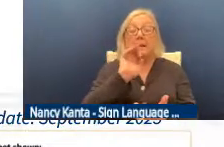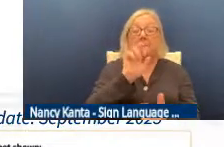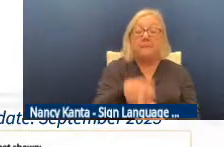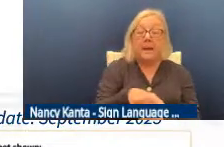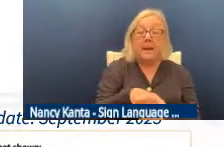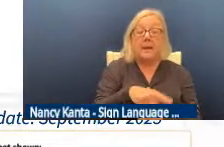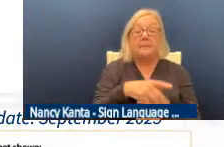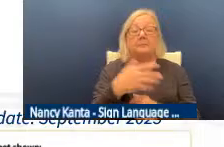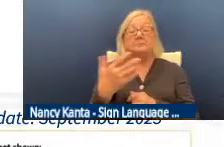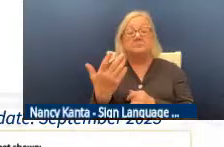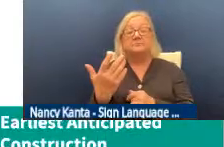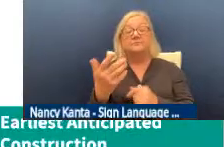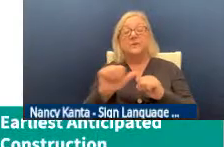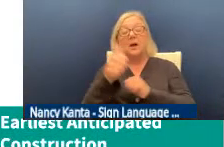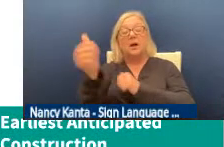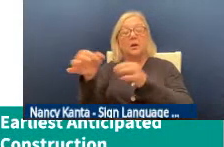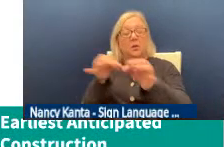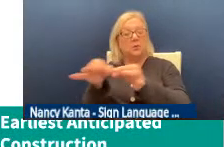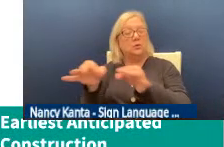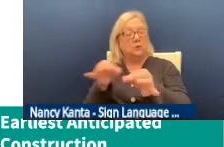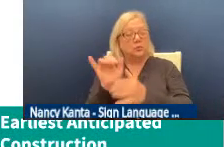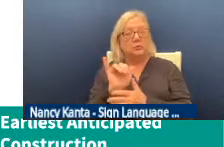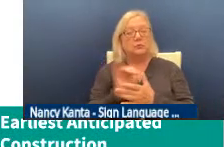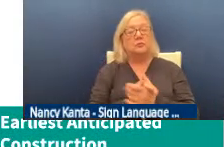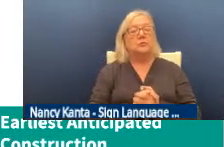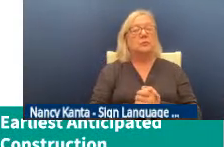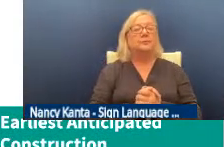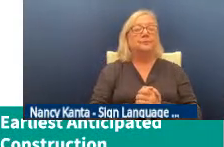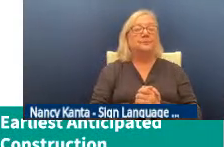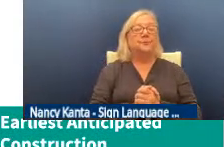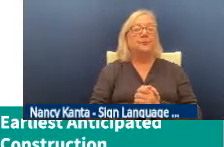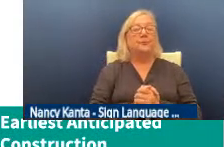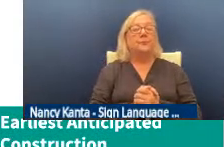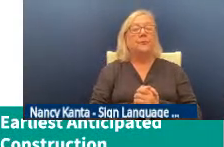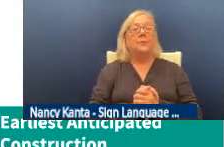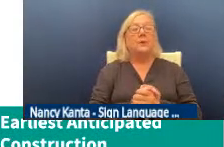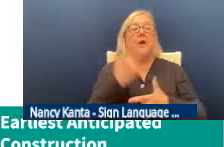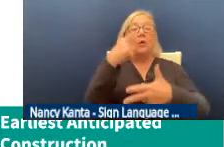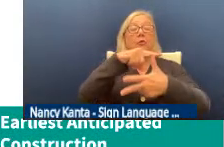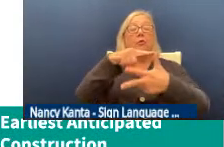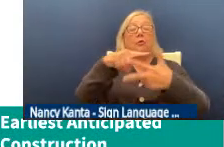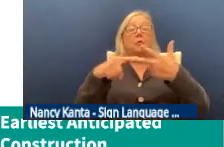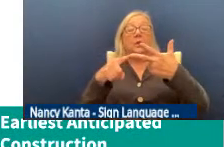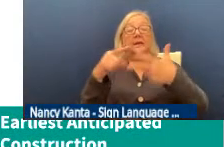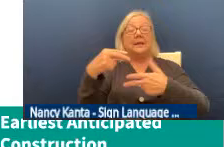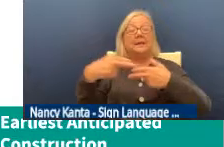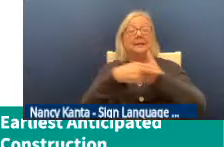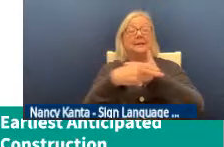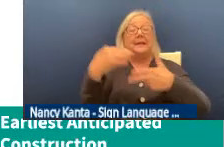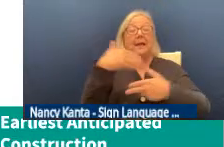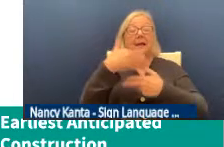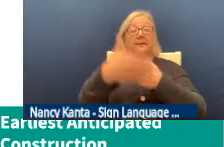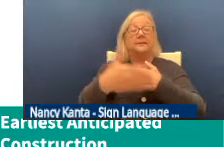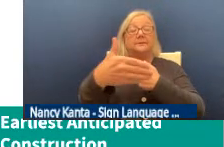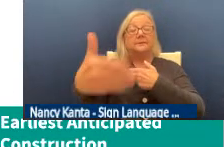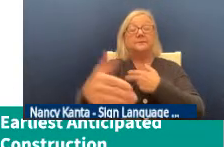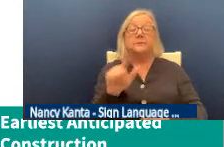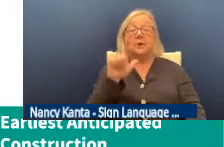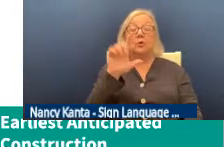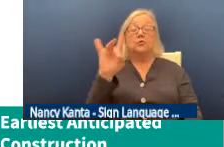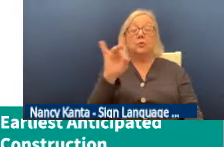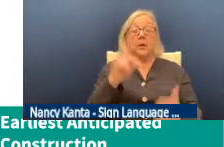please. So the next 3 slides are a list of all the 28 projects or